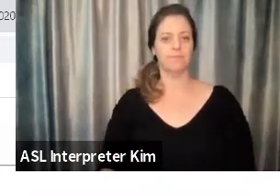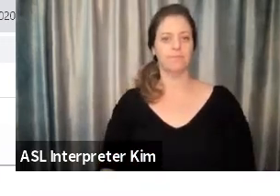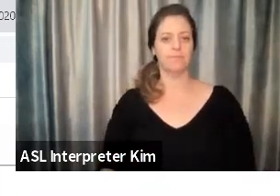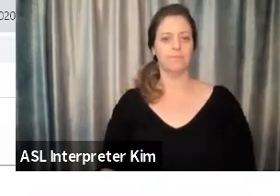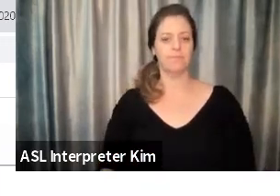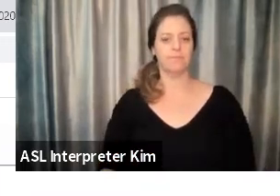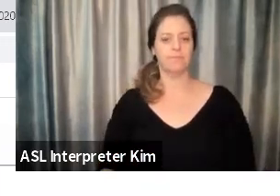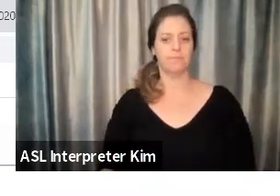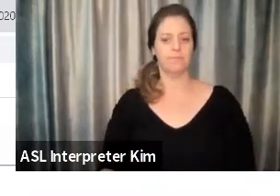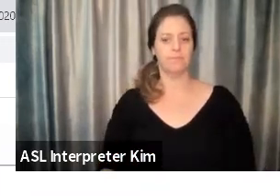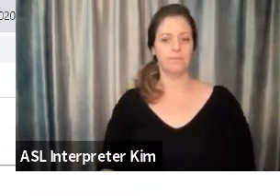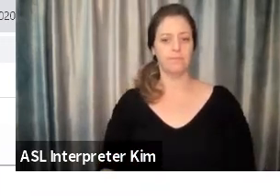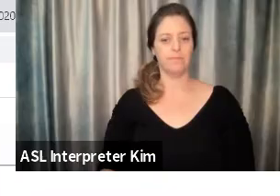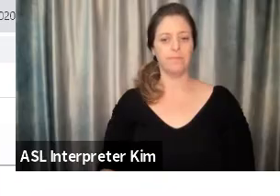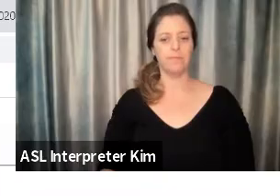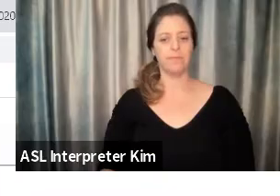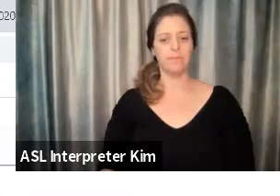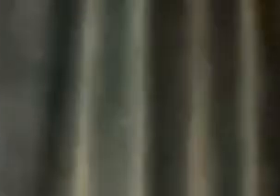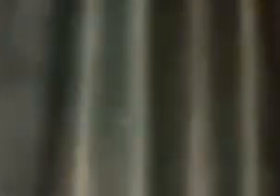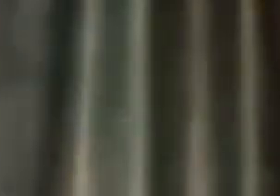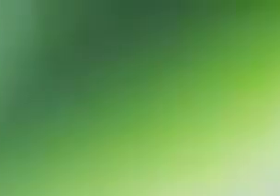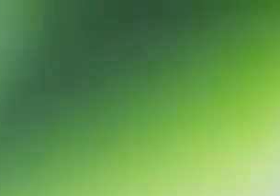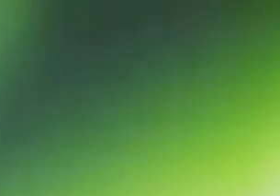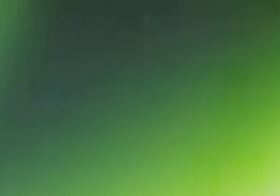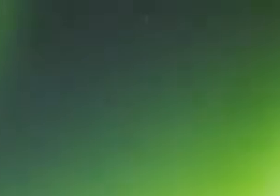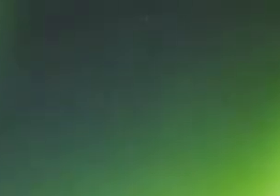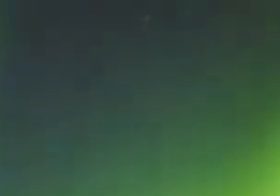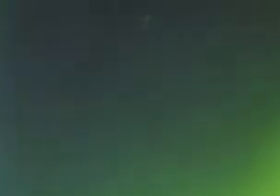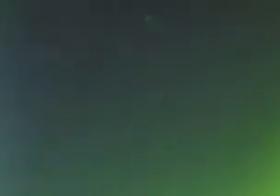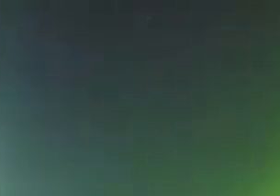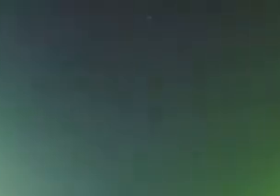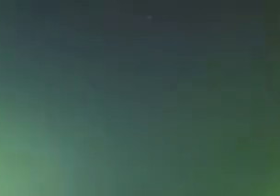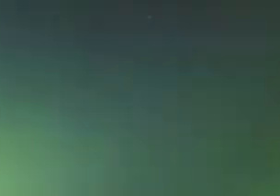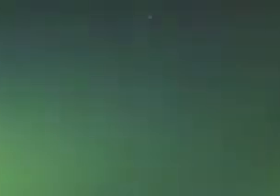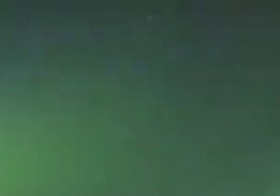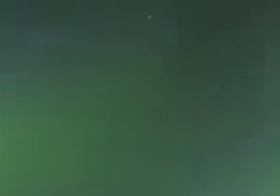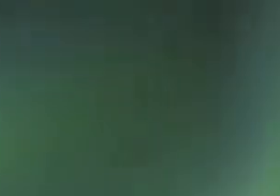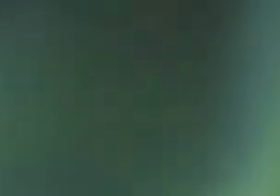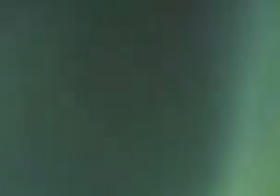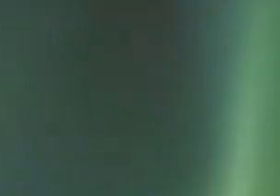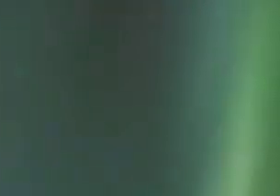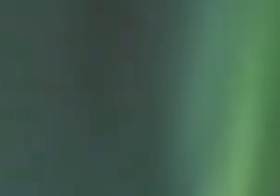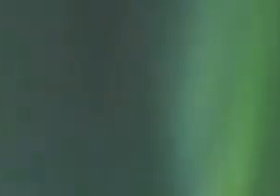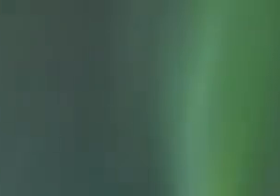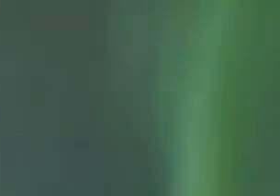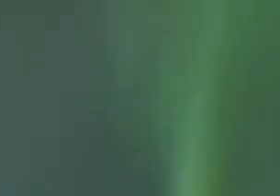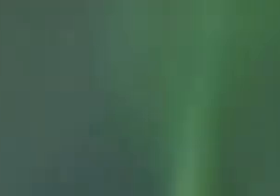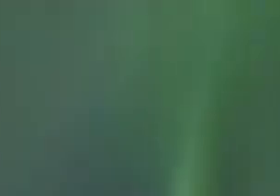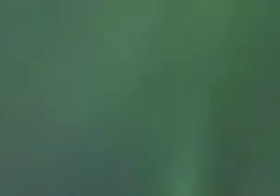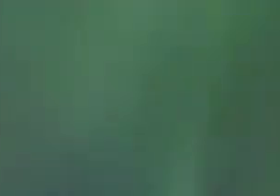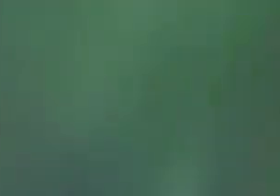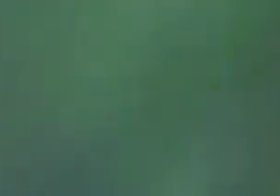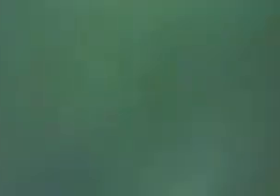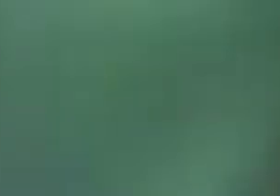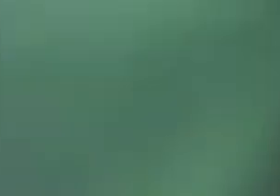just do stop screen sharing again, and then I'm going to see what questions came up.